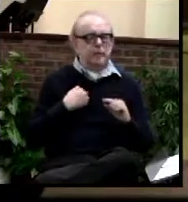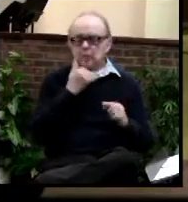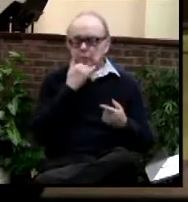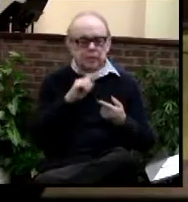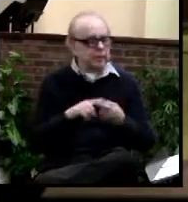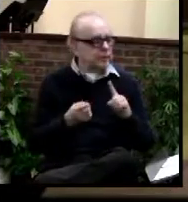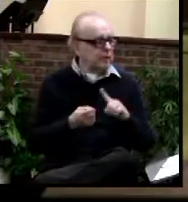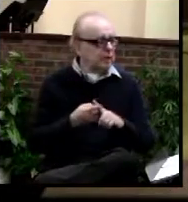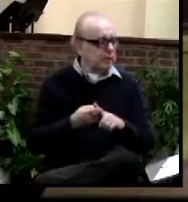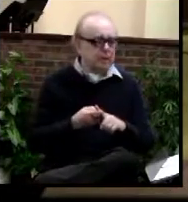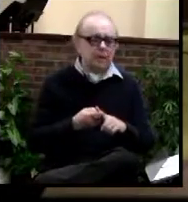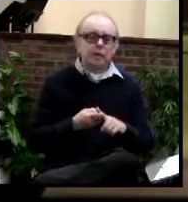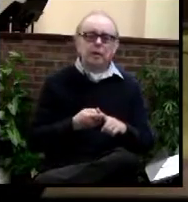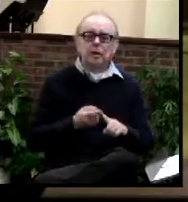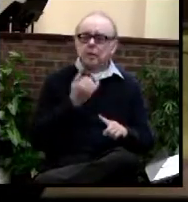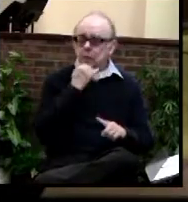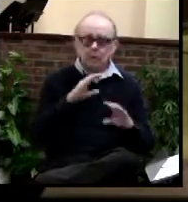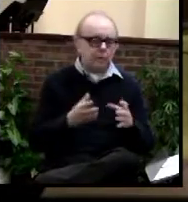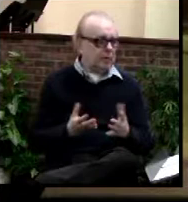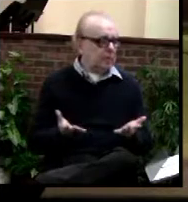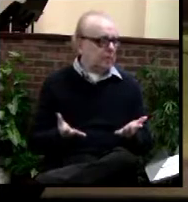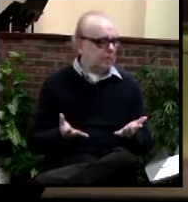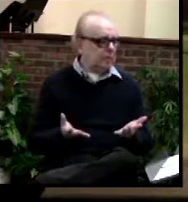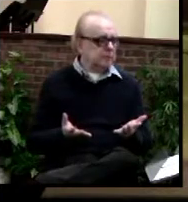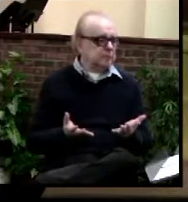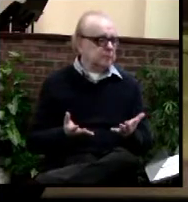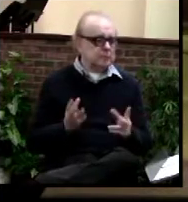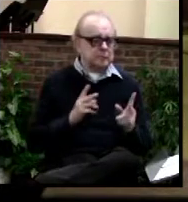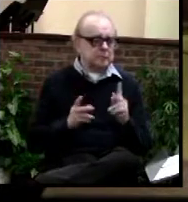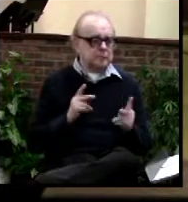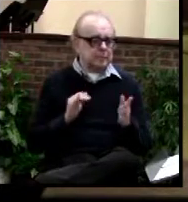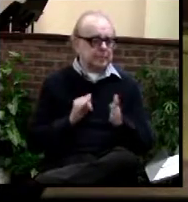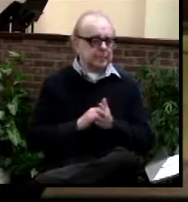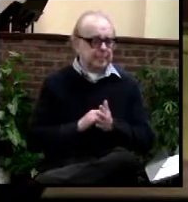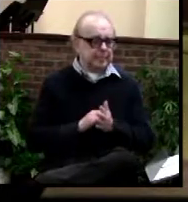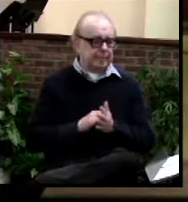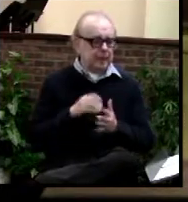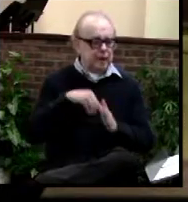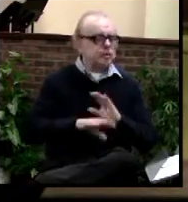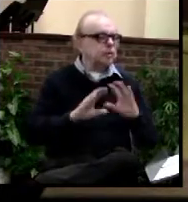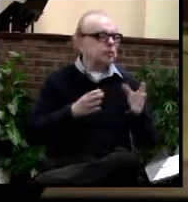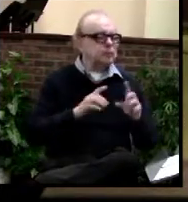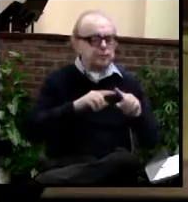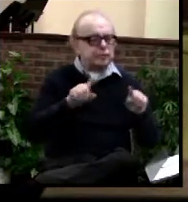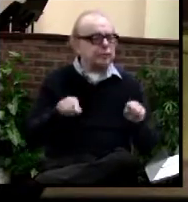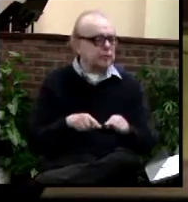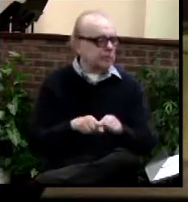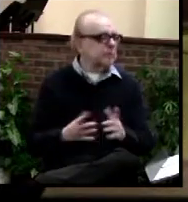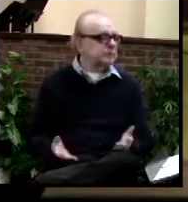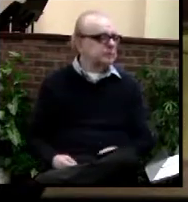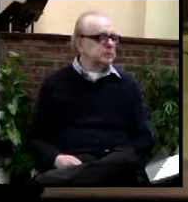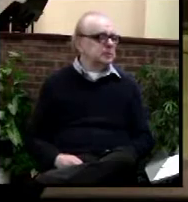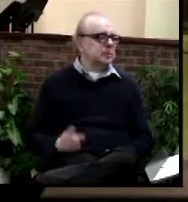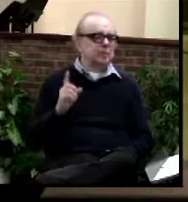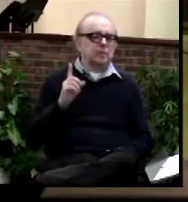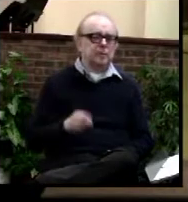with the wrong squad. You got the wrong group of people that are in your circle. And so you need